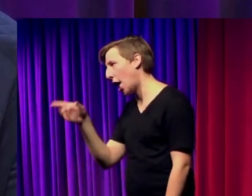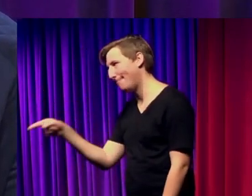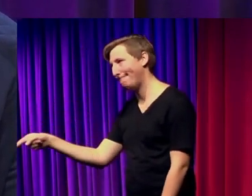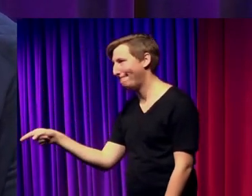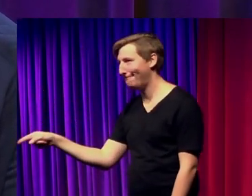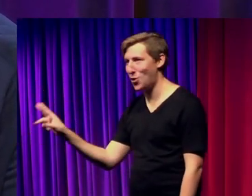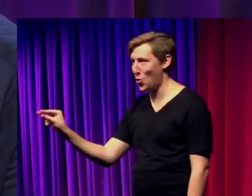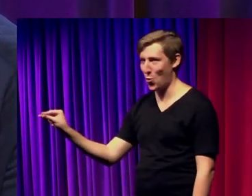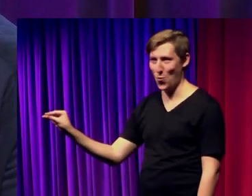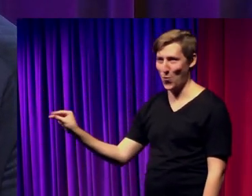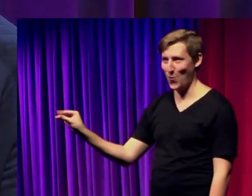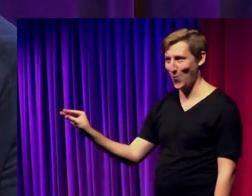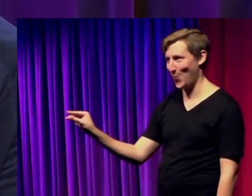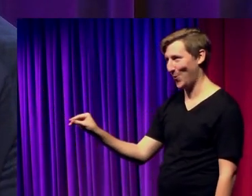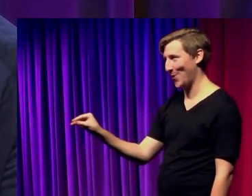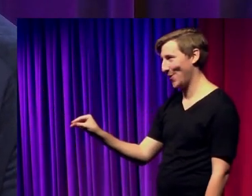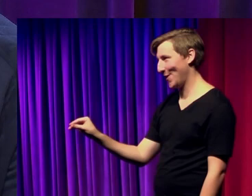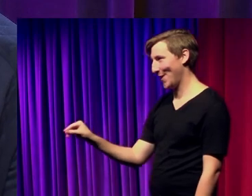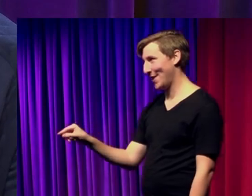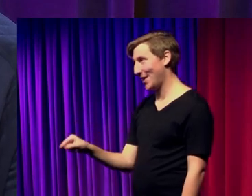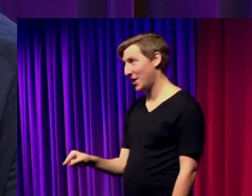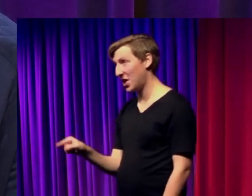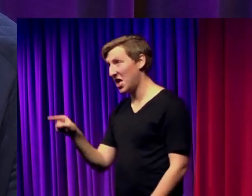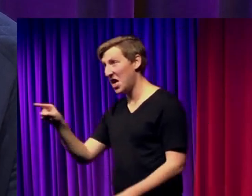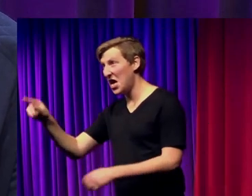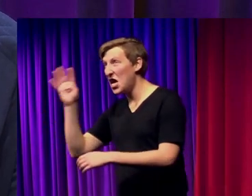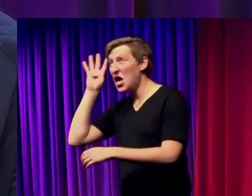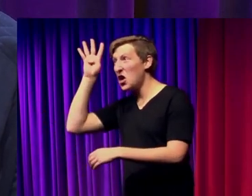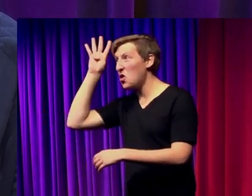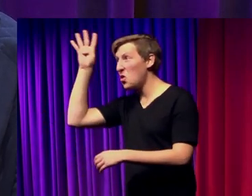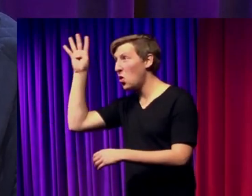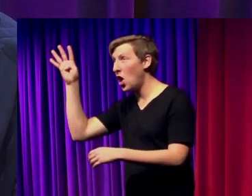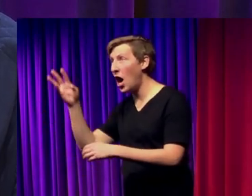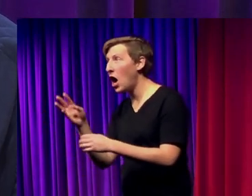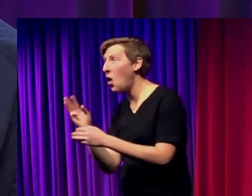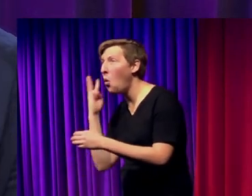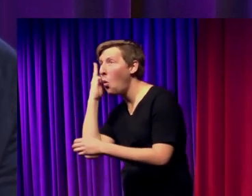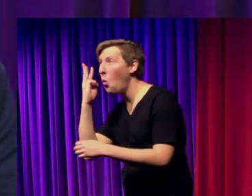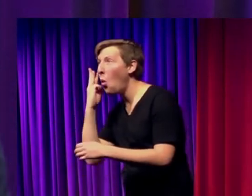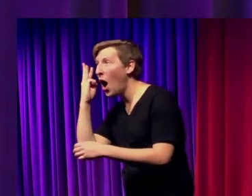Like, the only thing he turns into wine is our rent money. And that's it. Yeah.